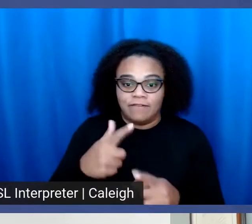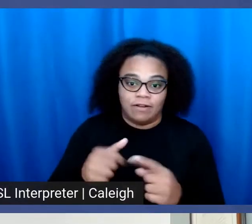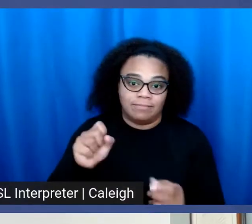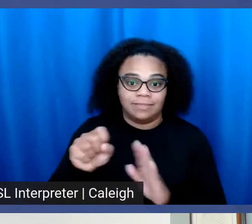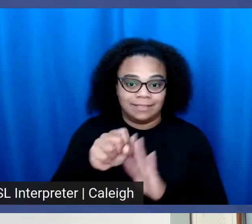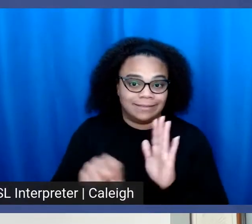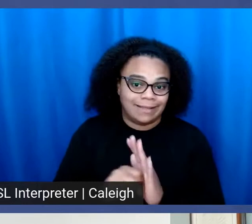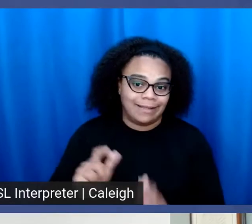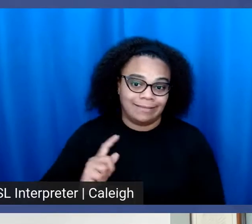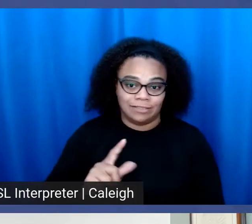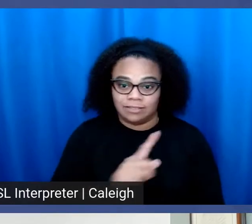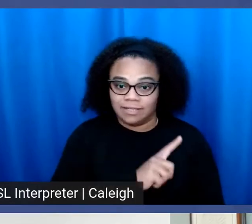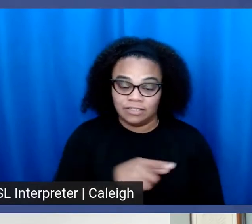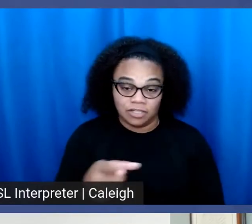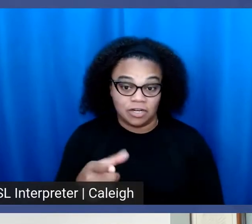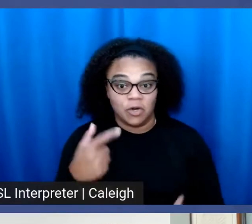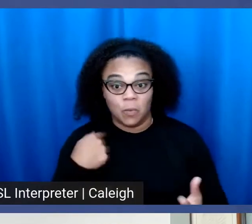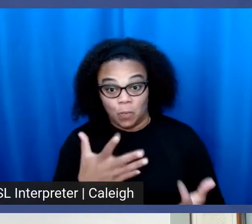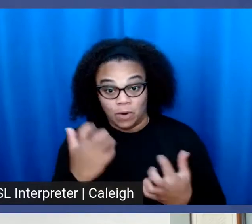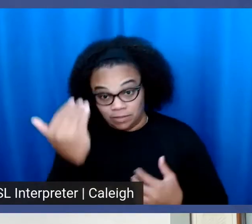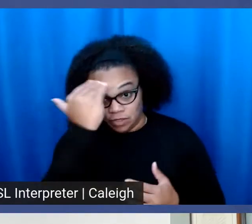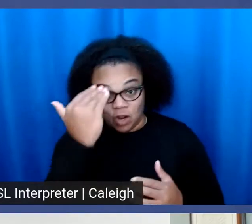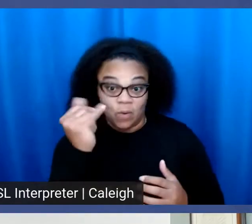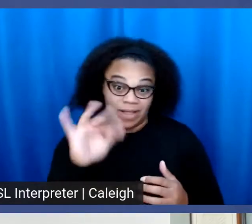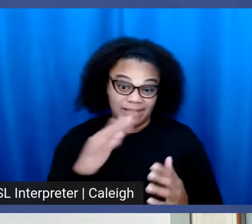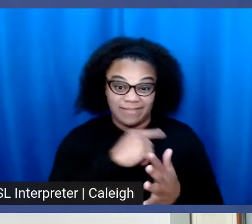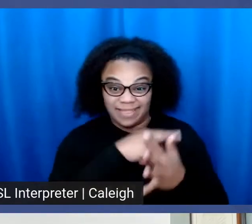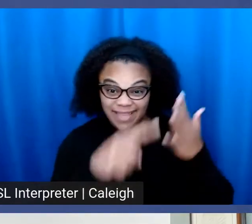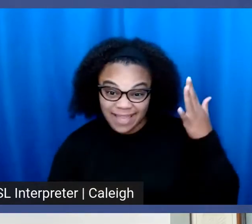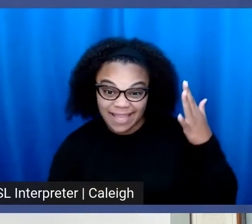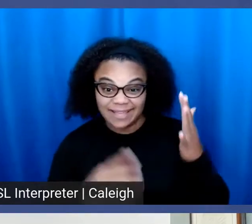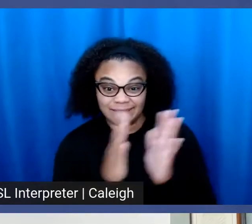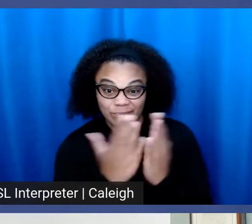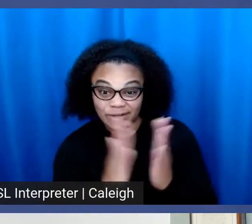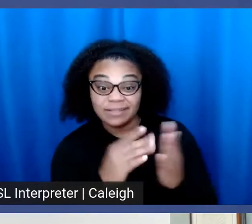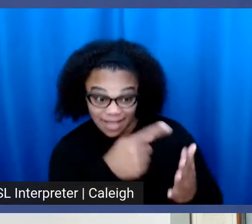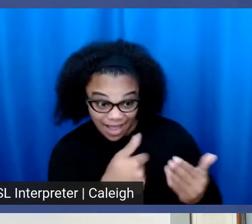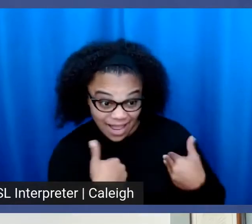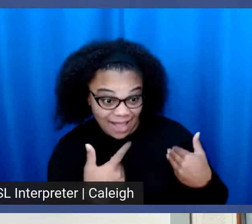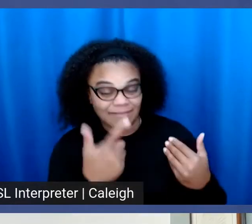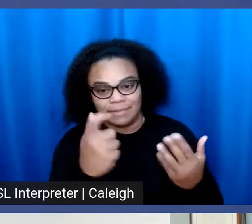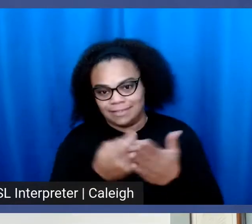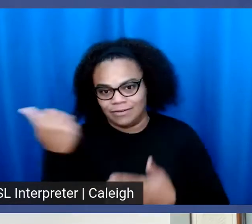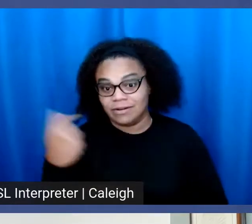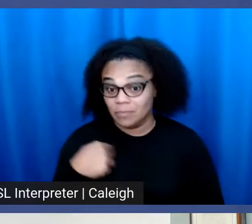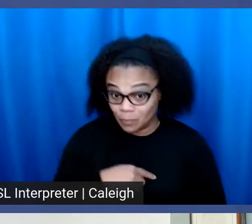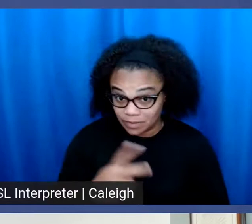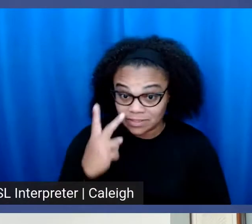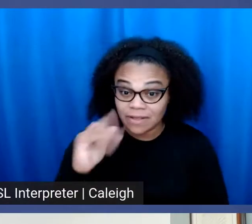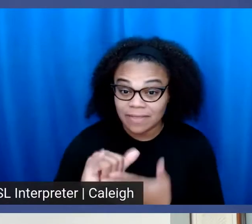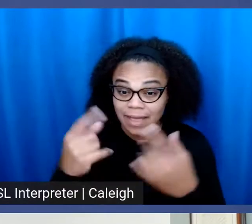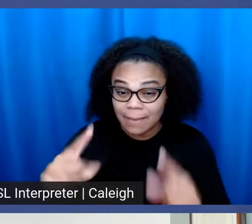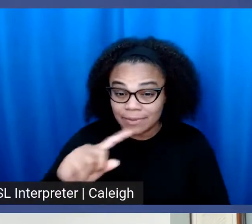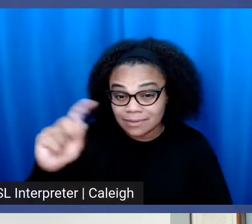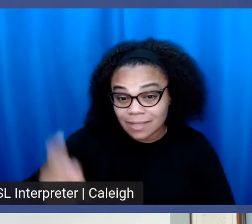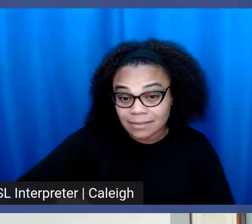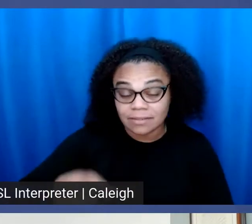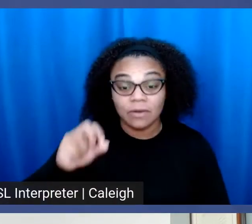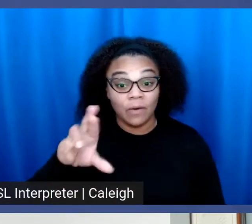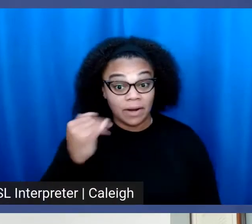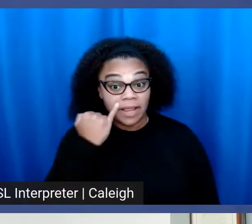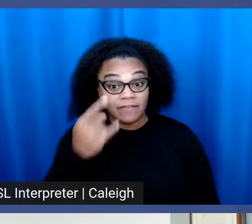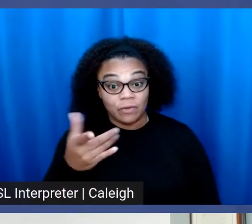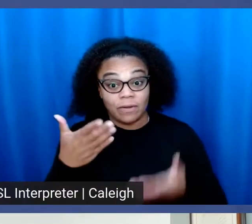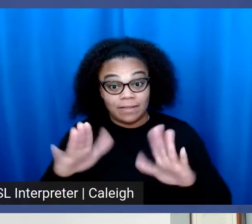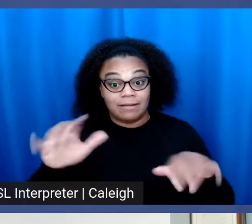shelves. You better pull them off, which we've seen in Texas. Or if you, or if you allow challenges from members of the community, and next thing you know, you're